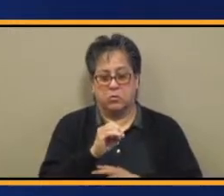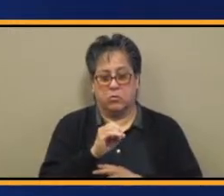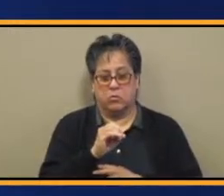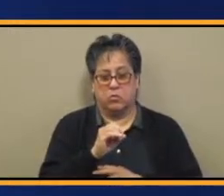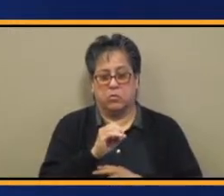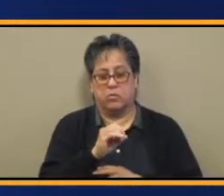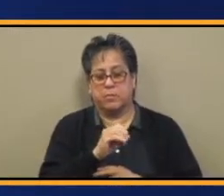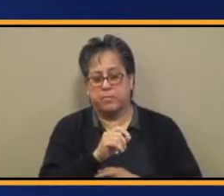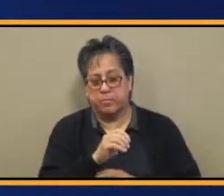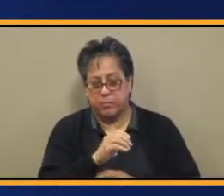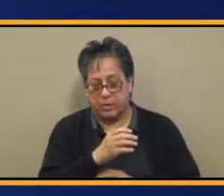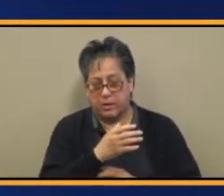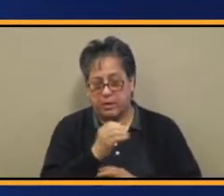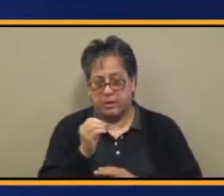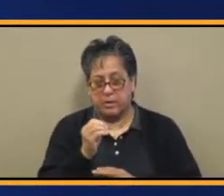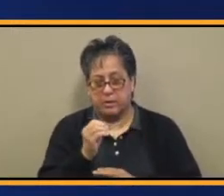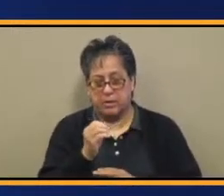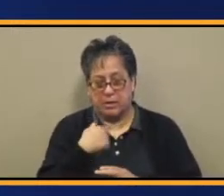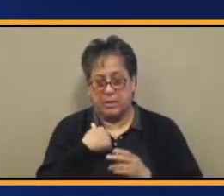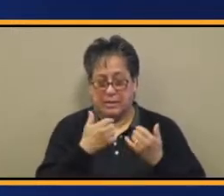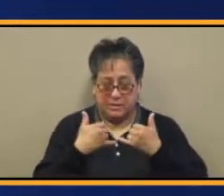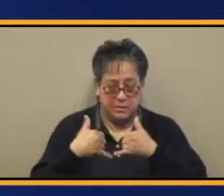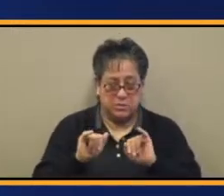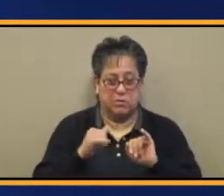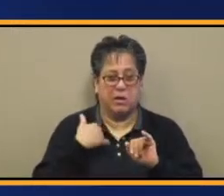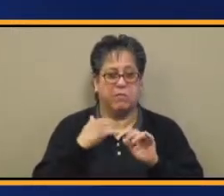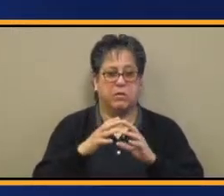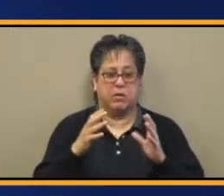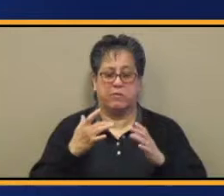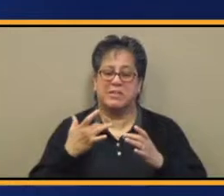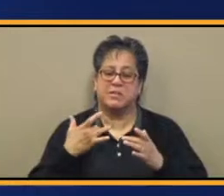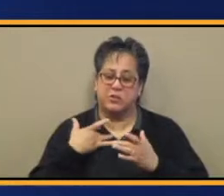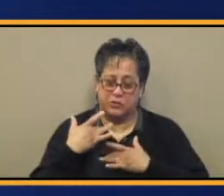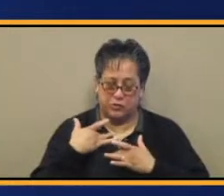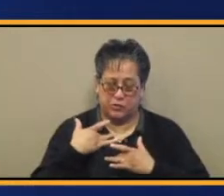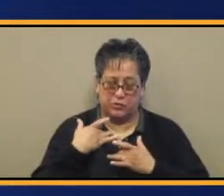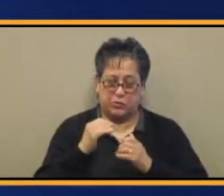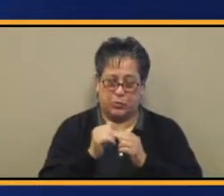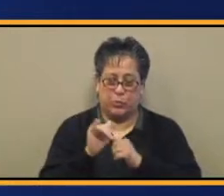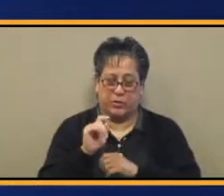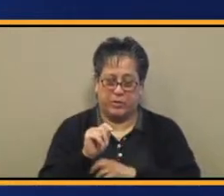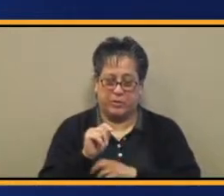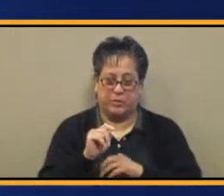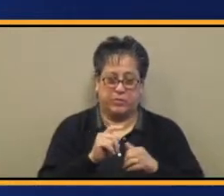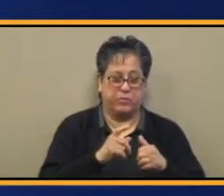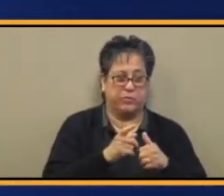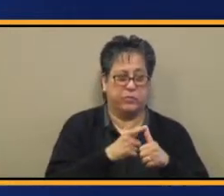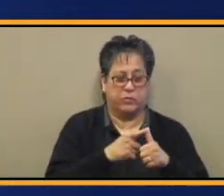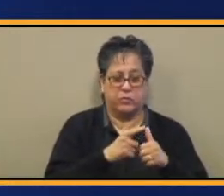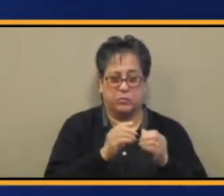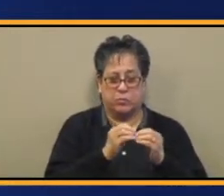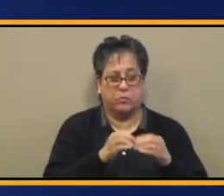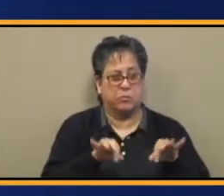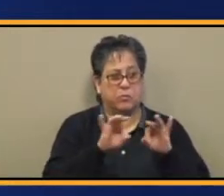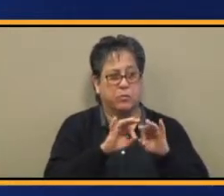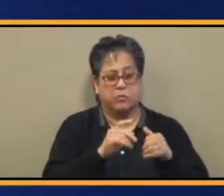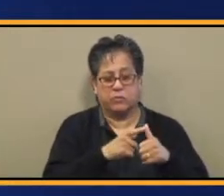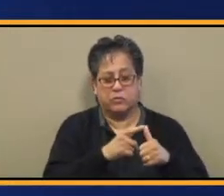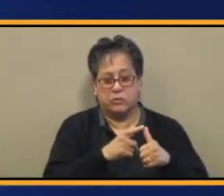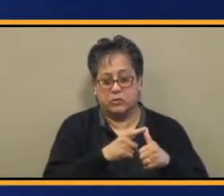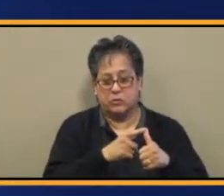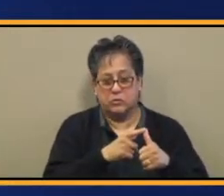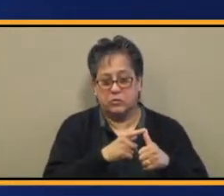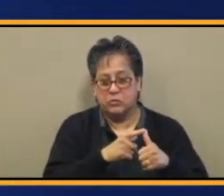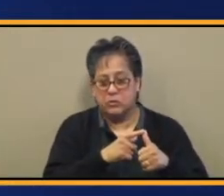since about last month. I still have a lot of concerns with this. I think first and foremost, I think this is not